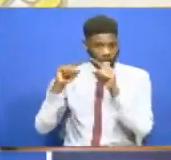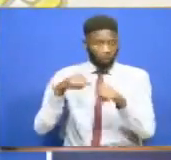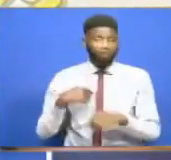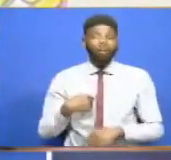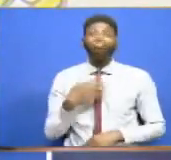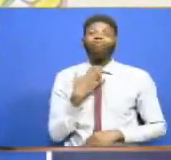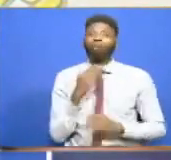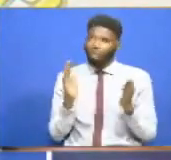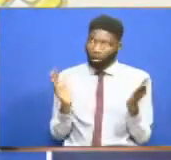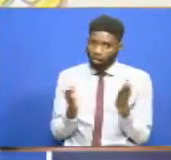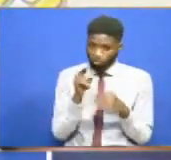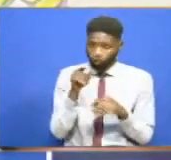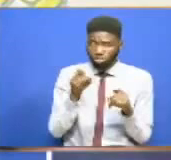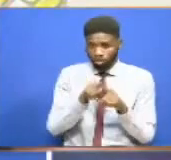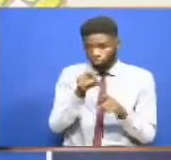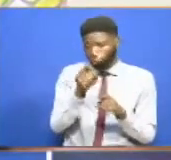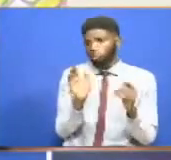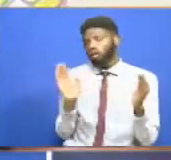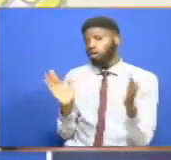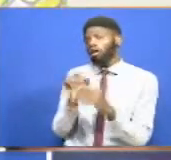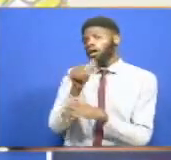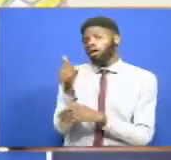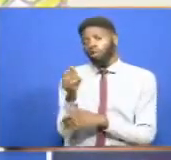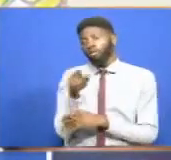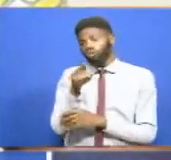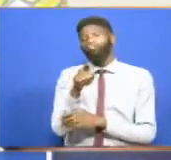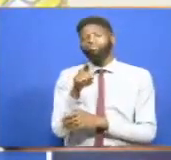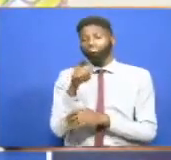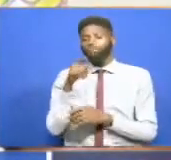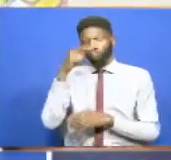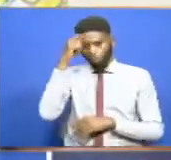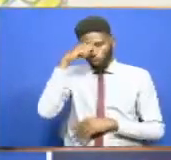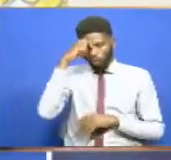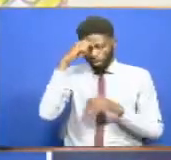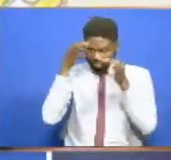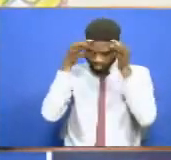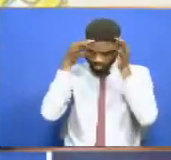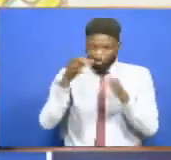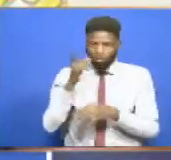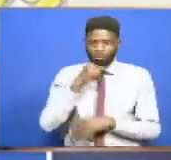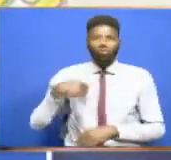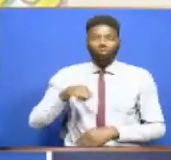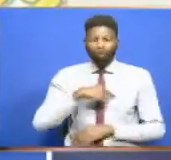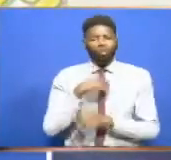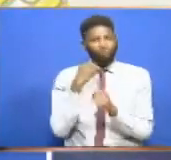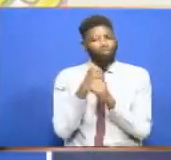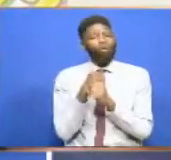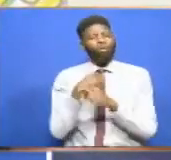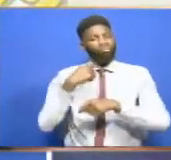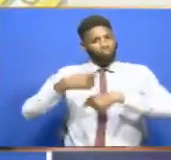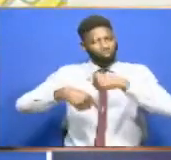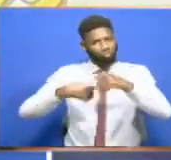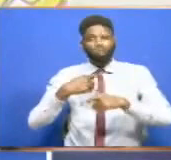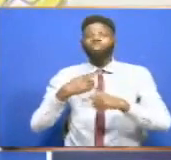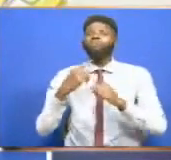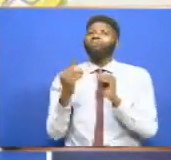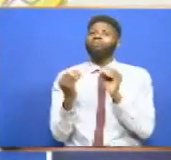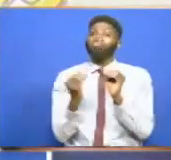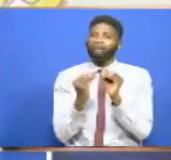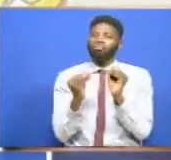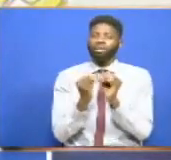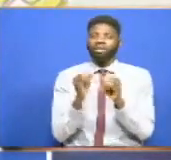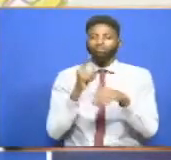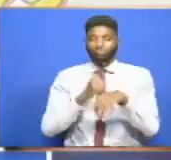others that you've made a wise choice. Let's do this and let's meet here every after 90